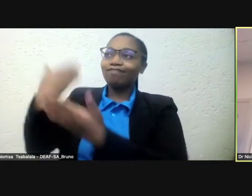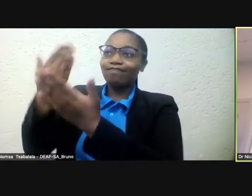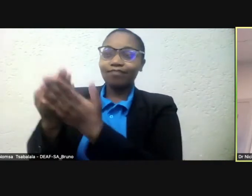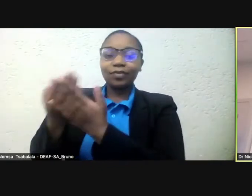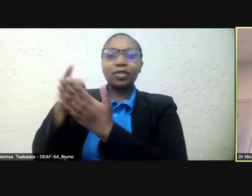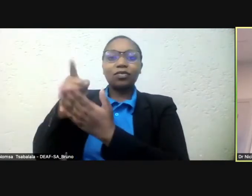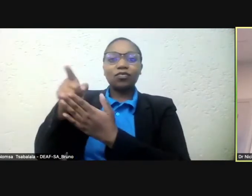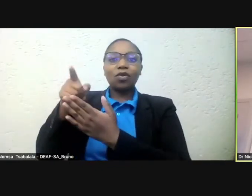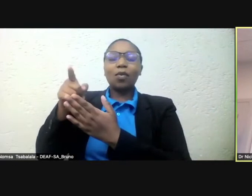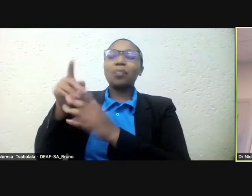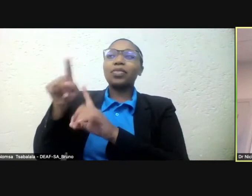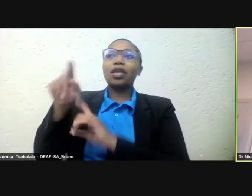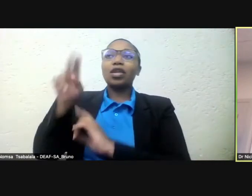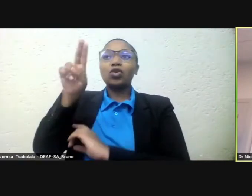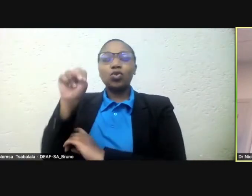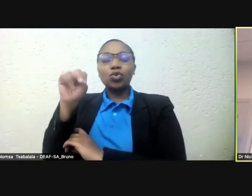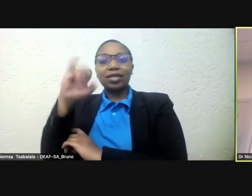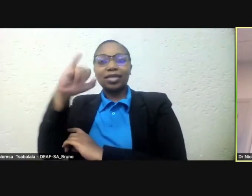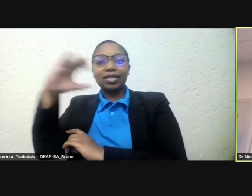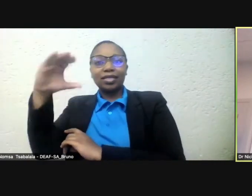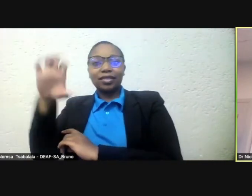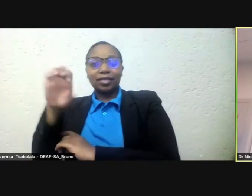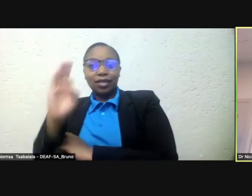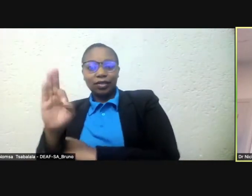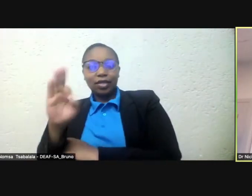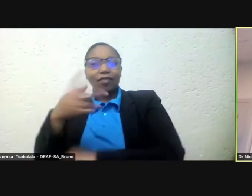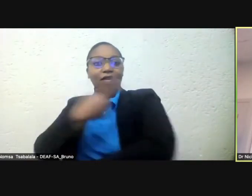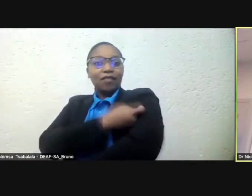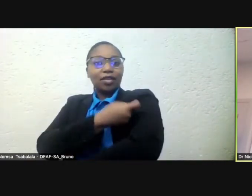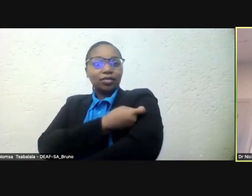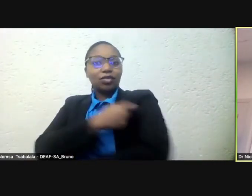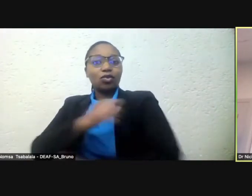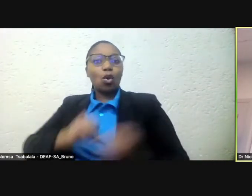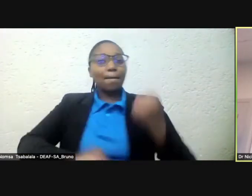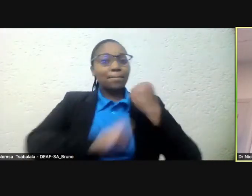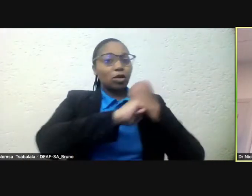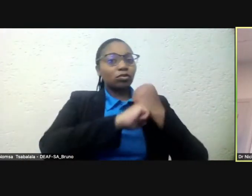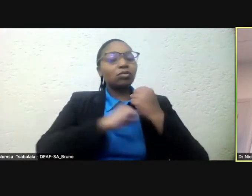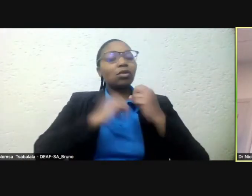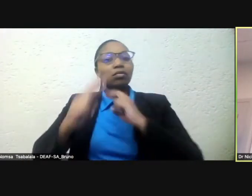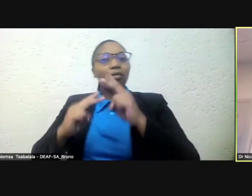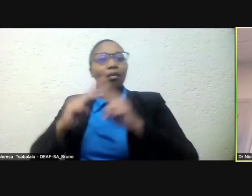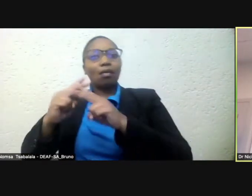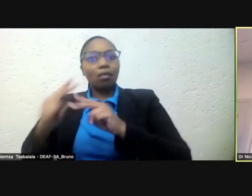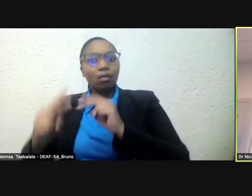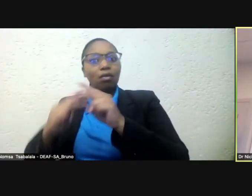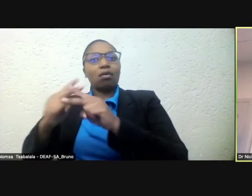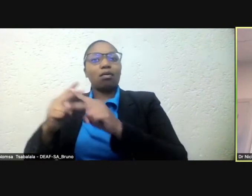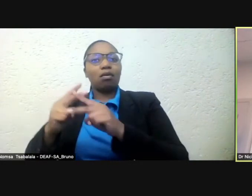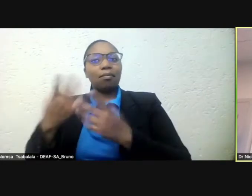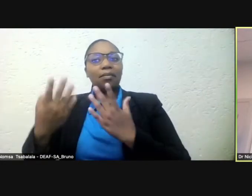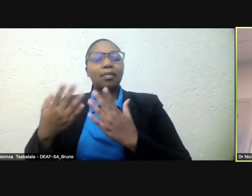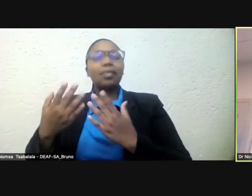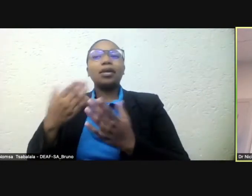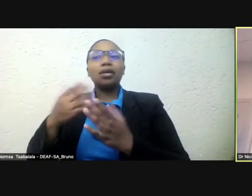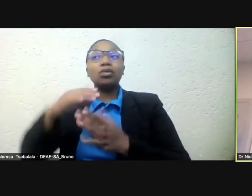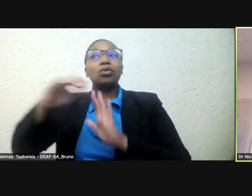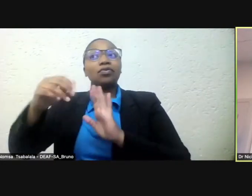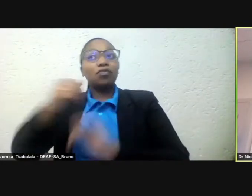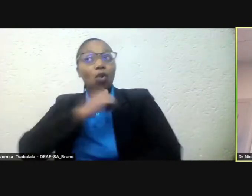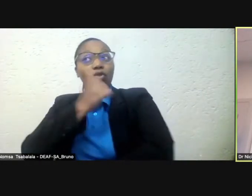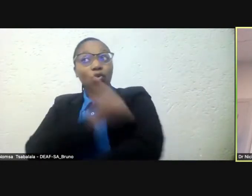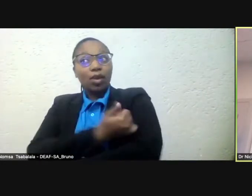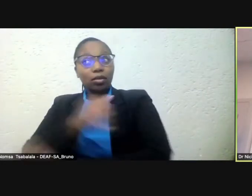of vaccines at different ages and for different boosters and intervals. And when that is authorized, then we are able to open